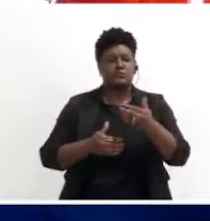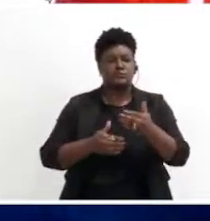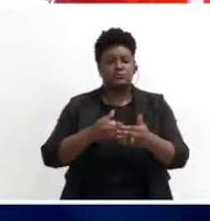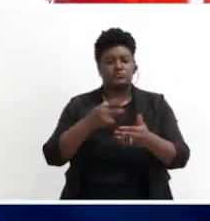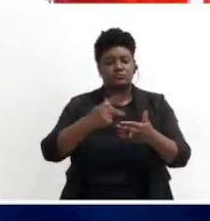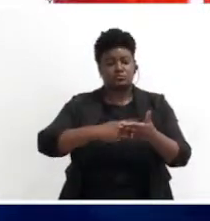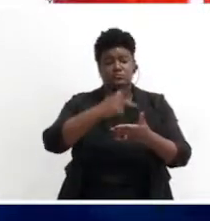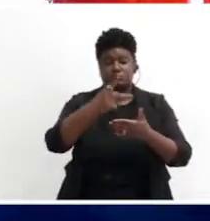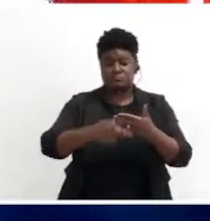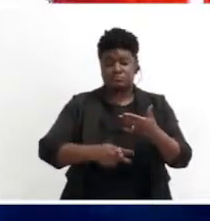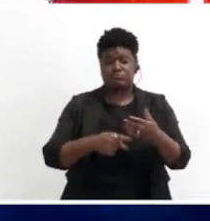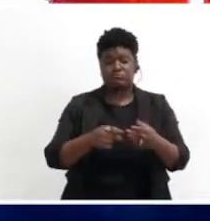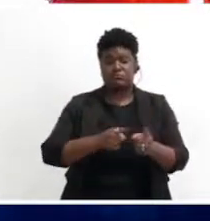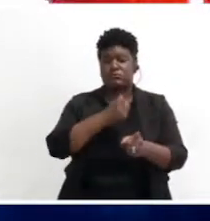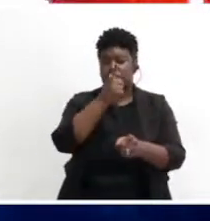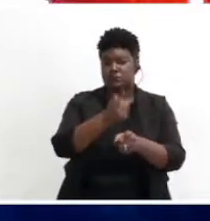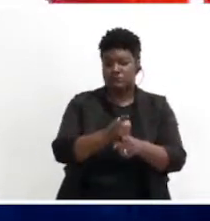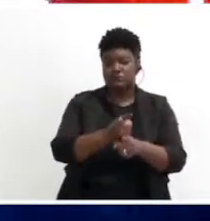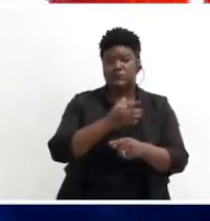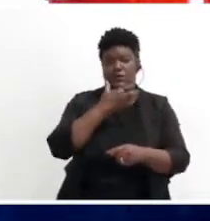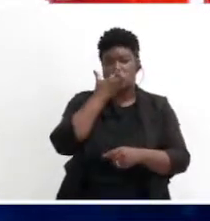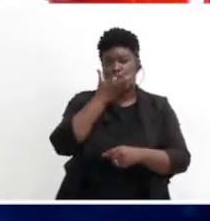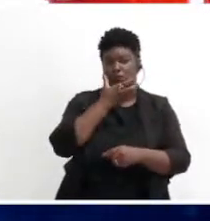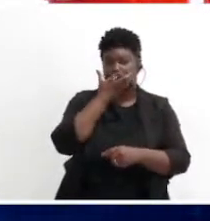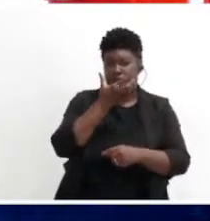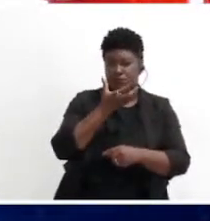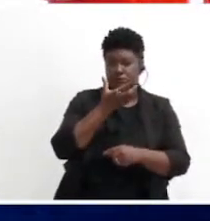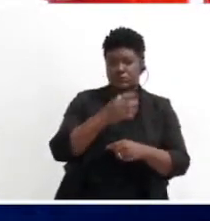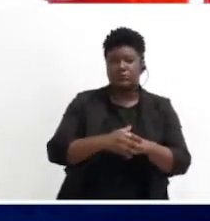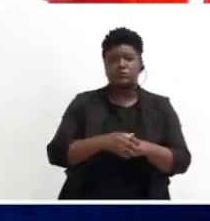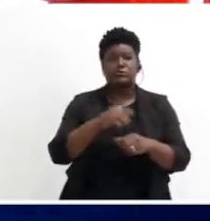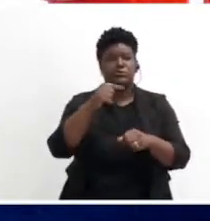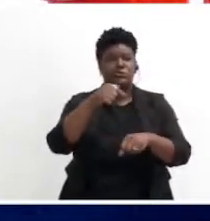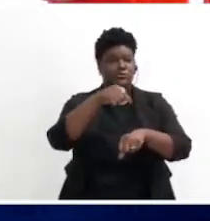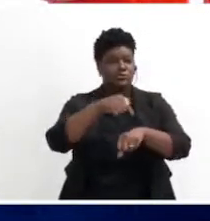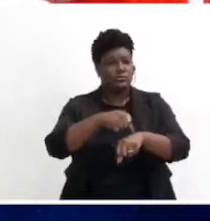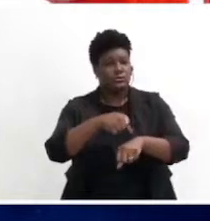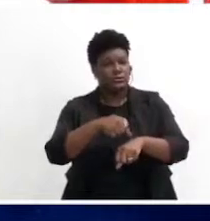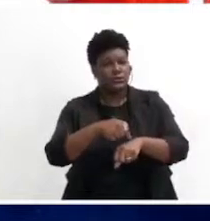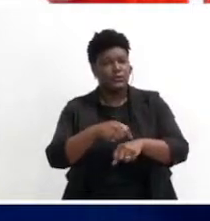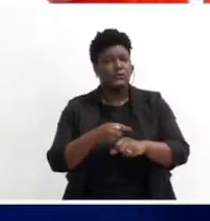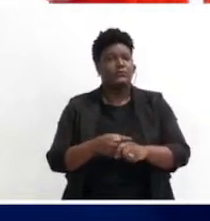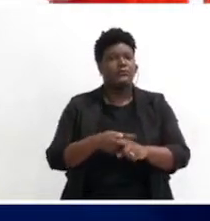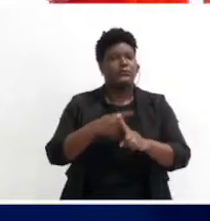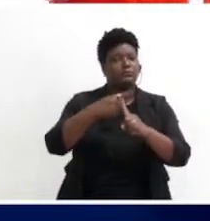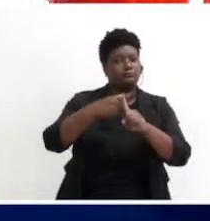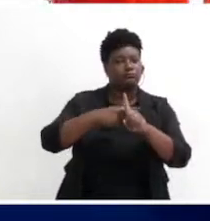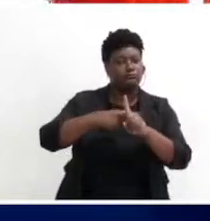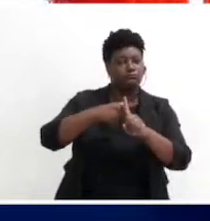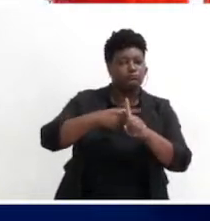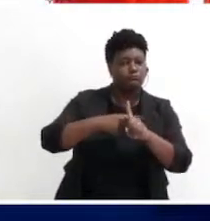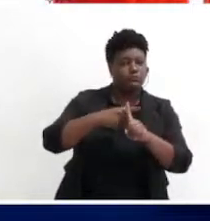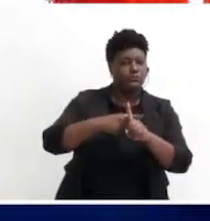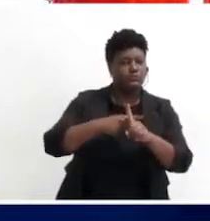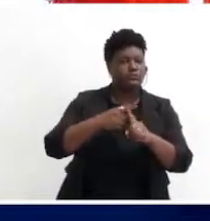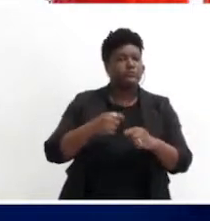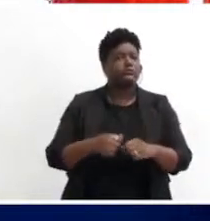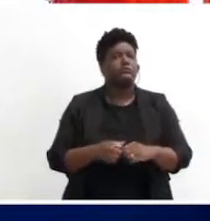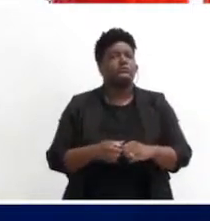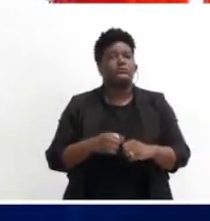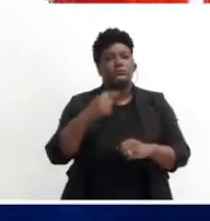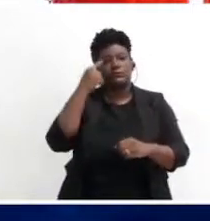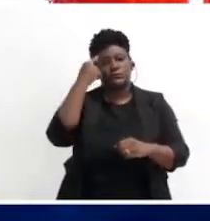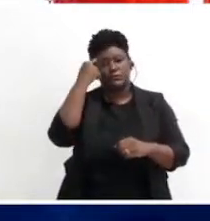a soak time, and then you want to reach your reflow temperature, but then cool as quickly as you can. And this is